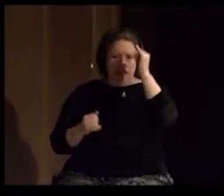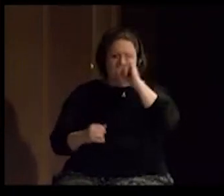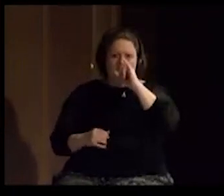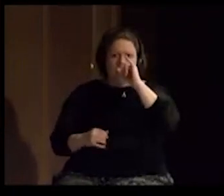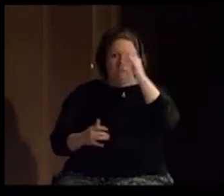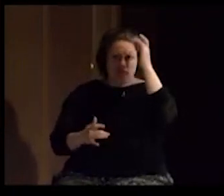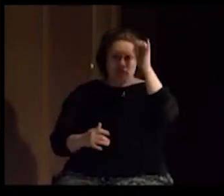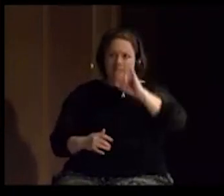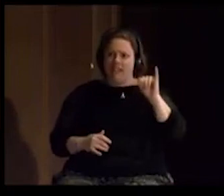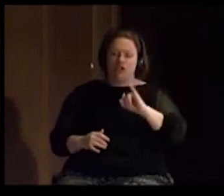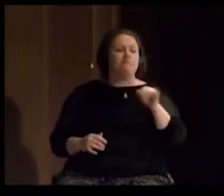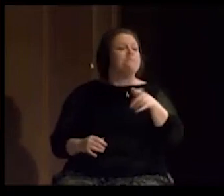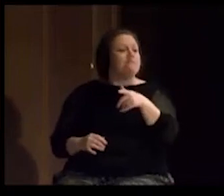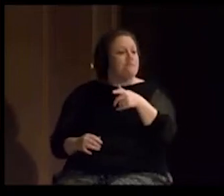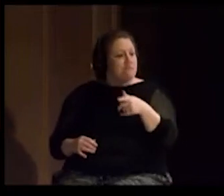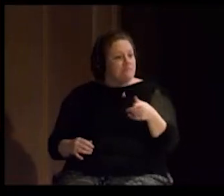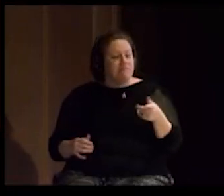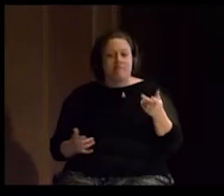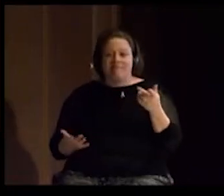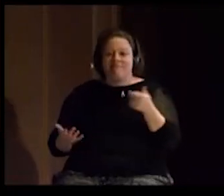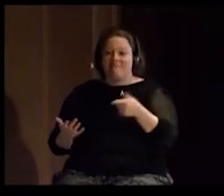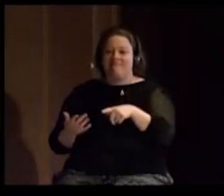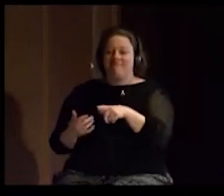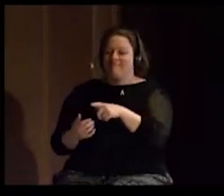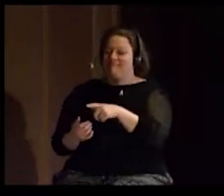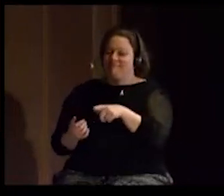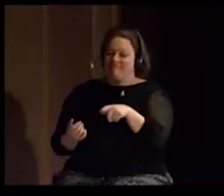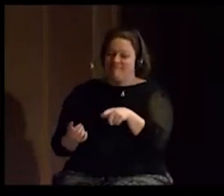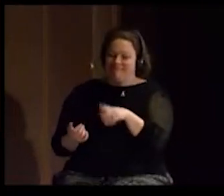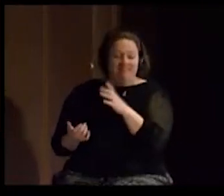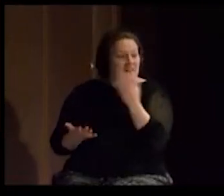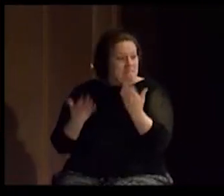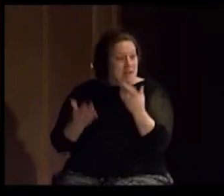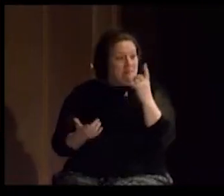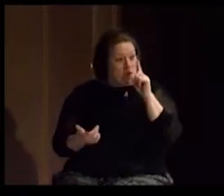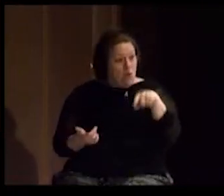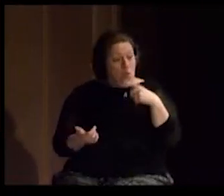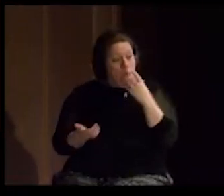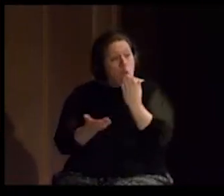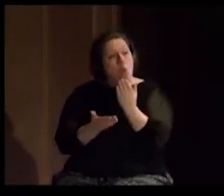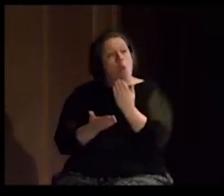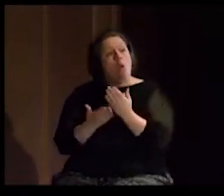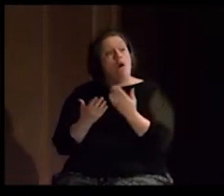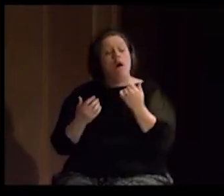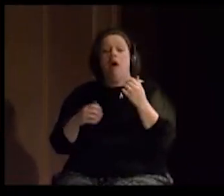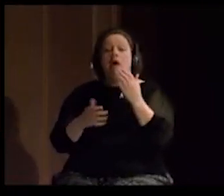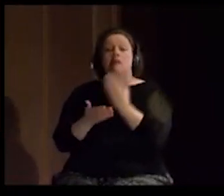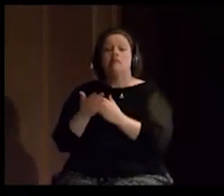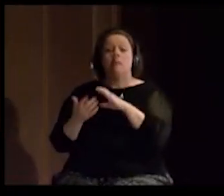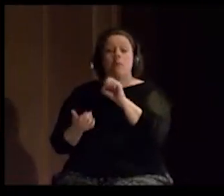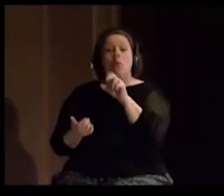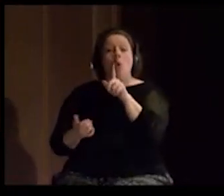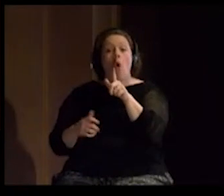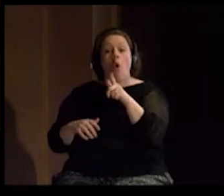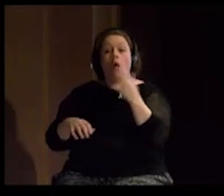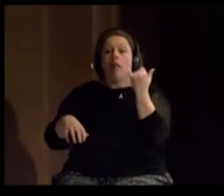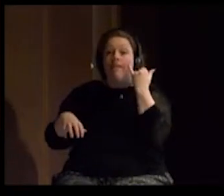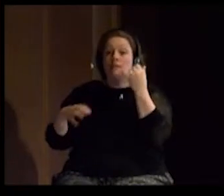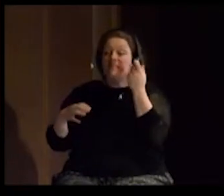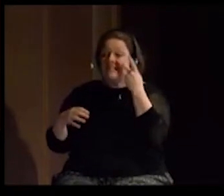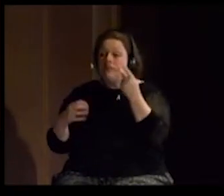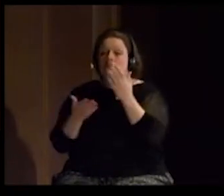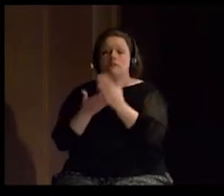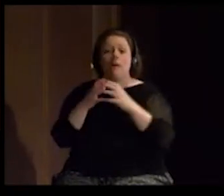kick in and maybe fight off that disease, you may only see some necrotic tissue that then quickly grows back. But if the colony is small, and we see